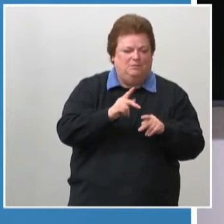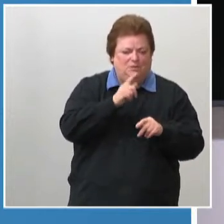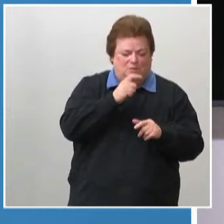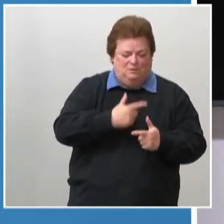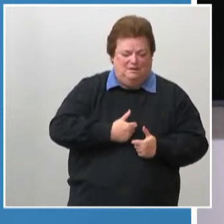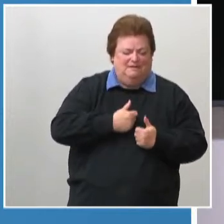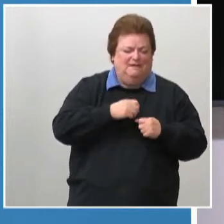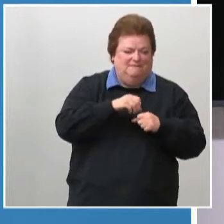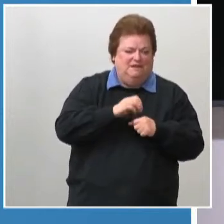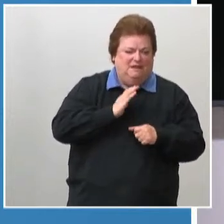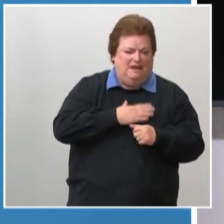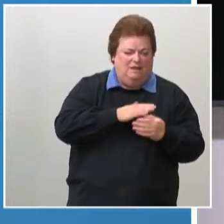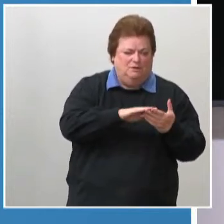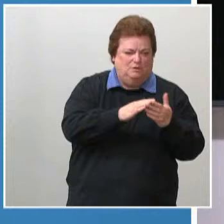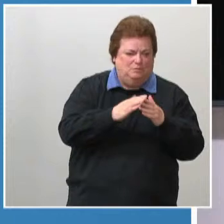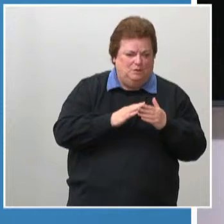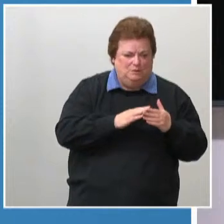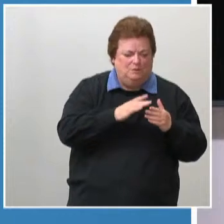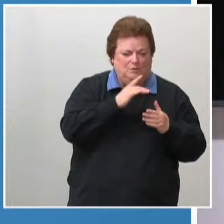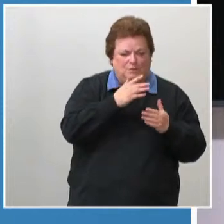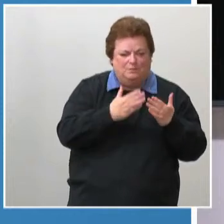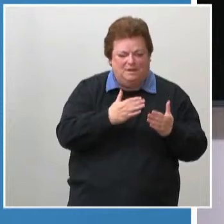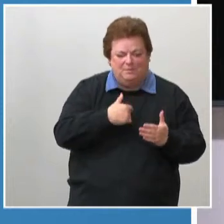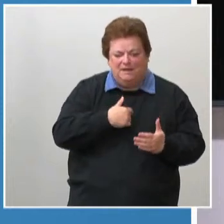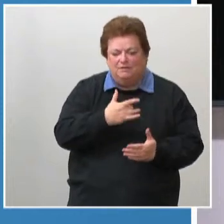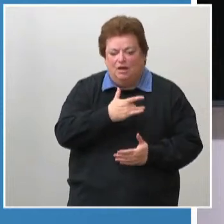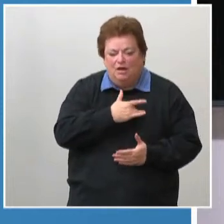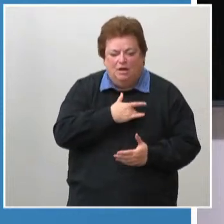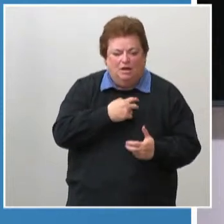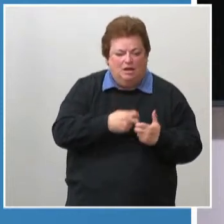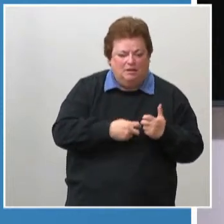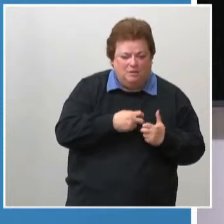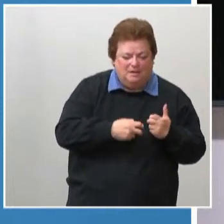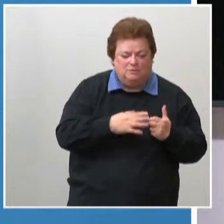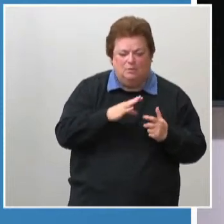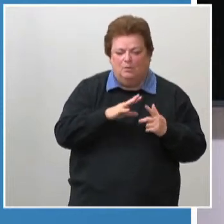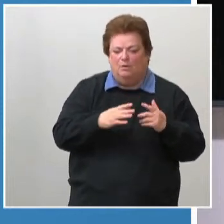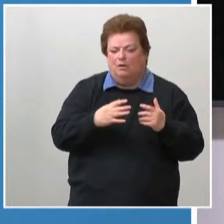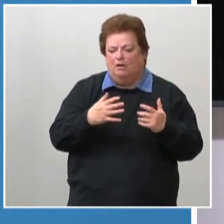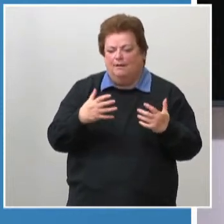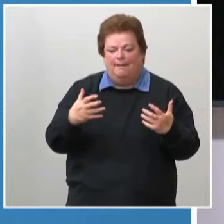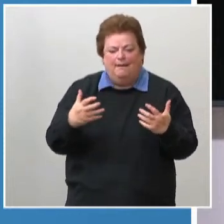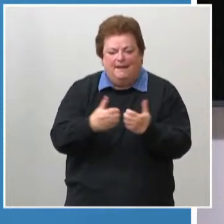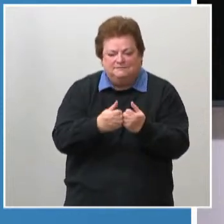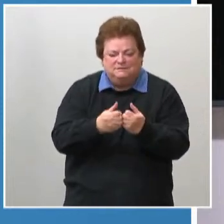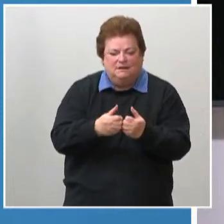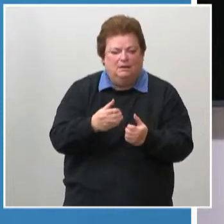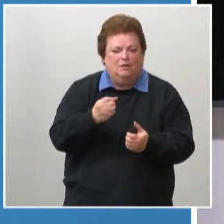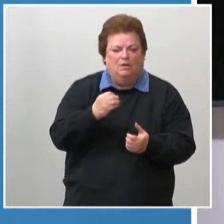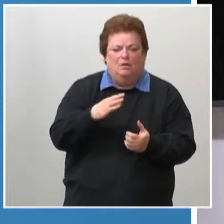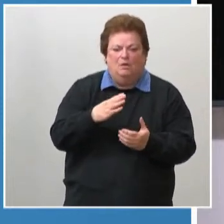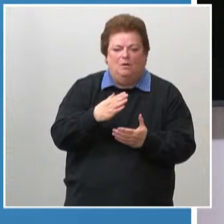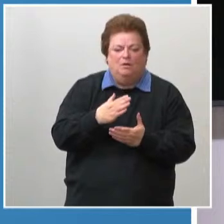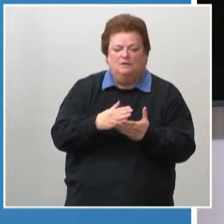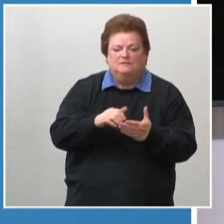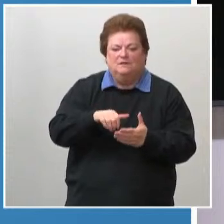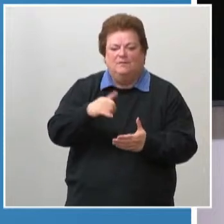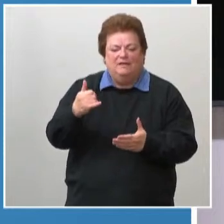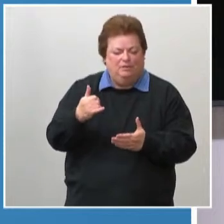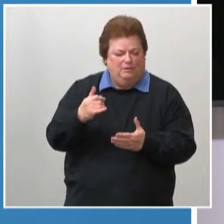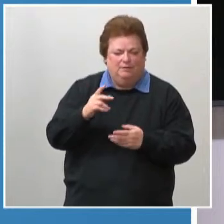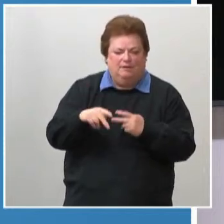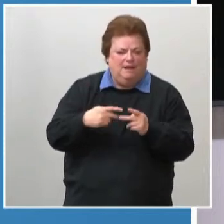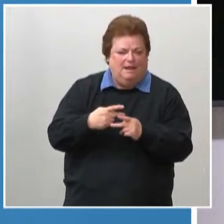that might be having a heart condition or be in an accident or have other types of needs going on.